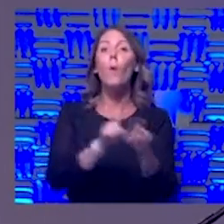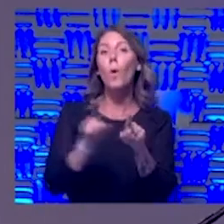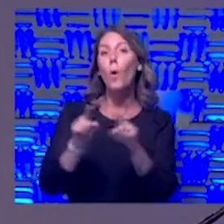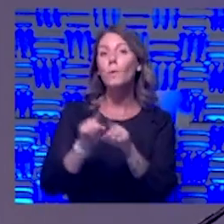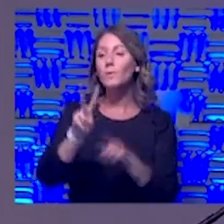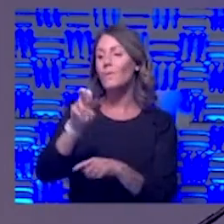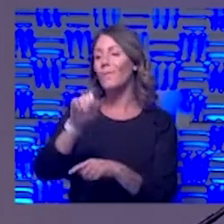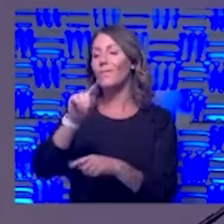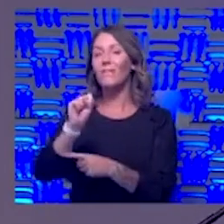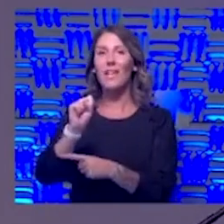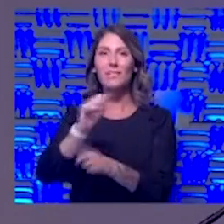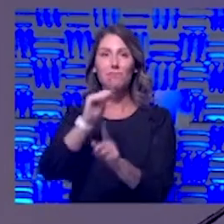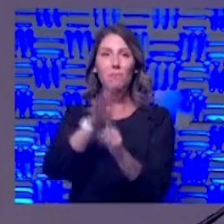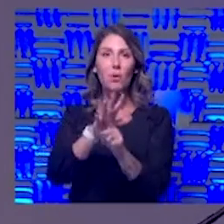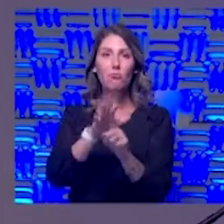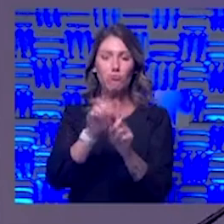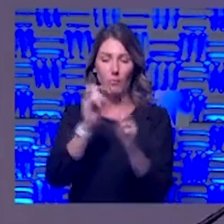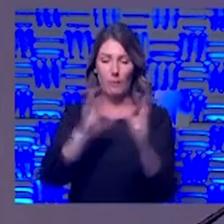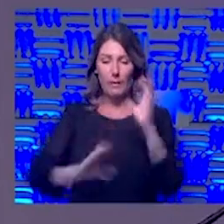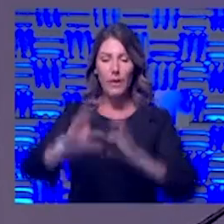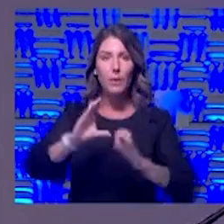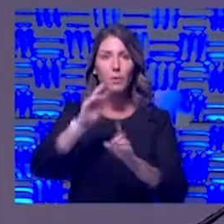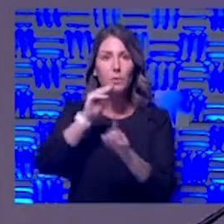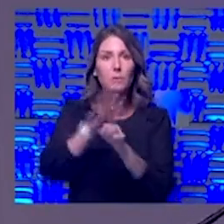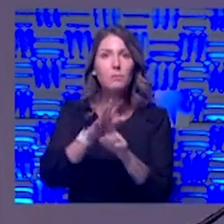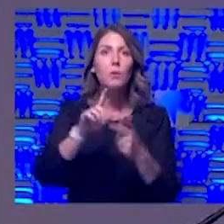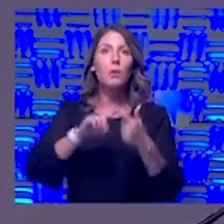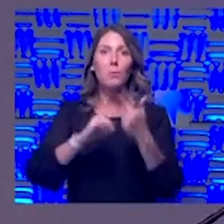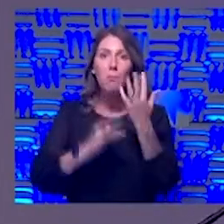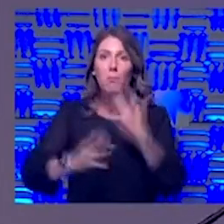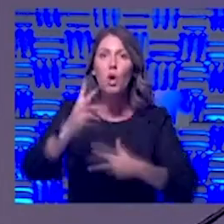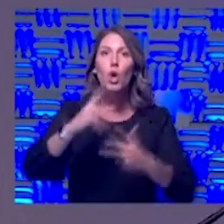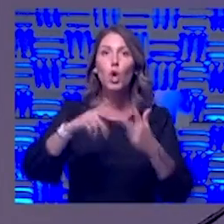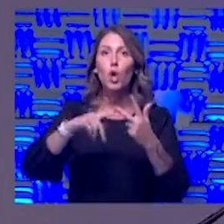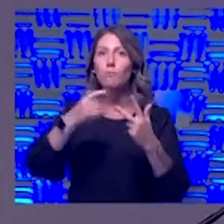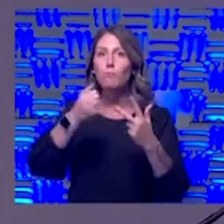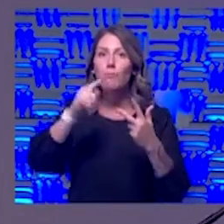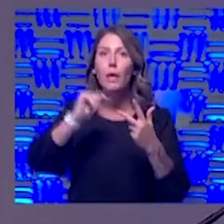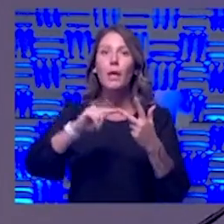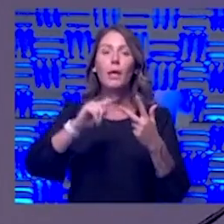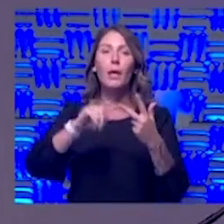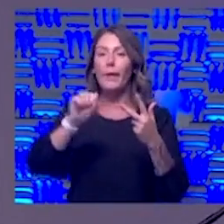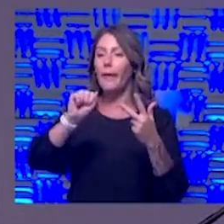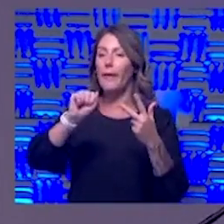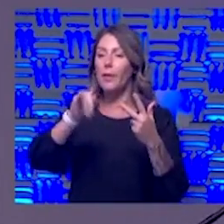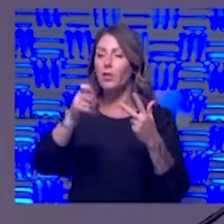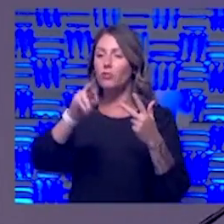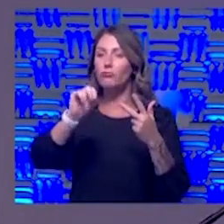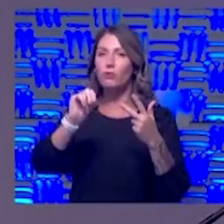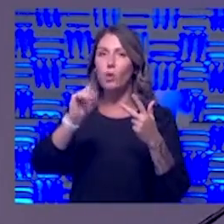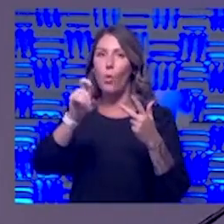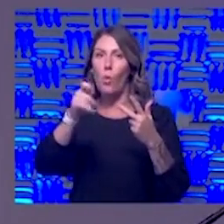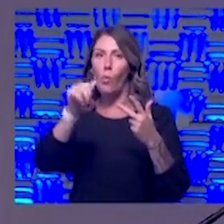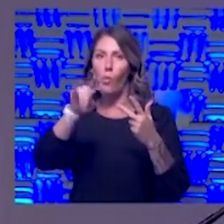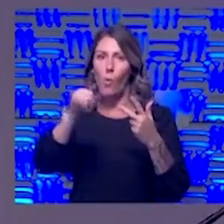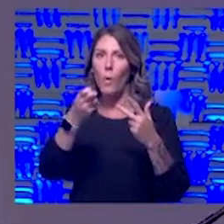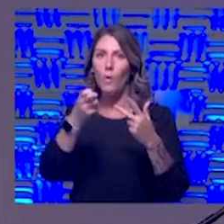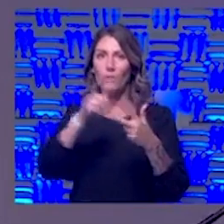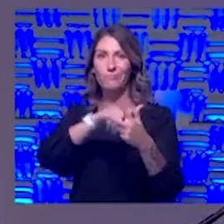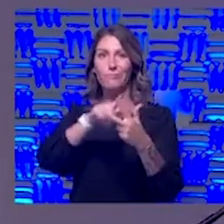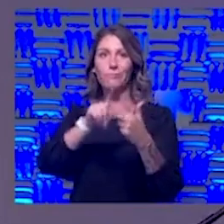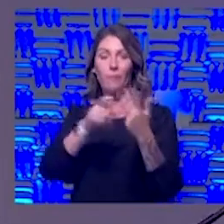exposed to chemical exposures, burn pits, Agent Orange, and they have increased rates